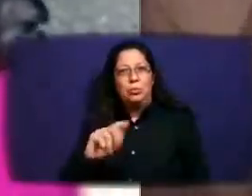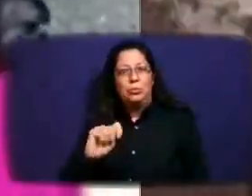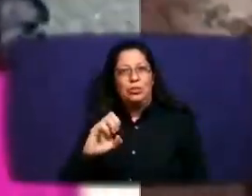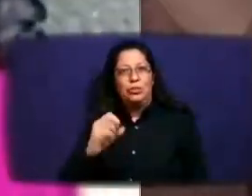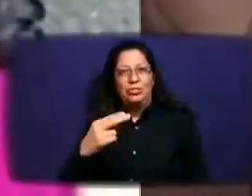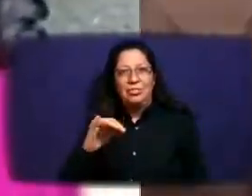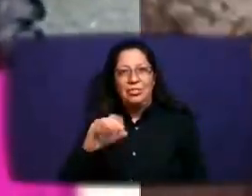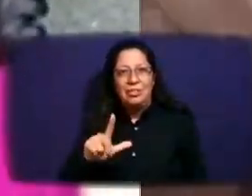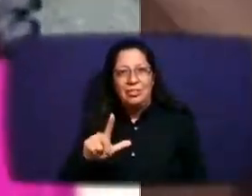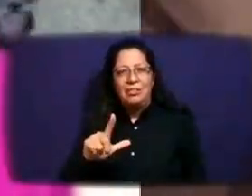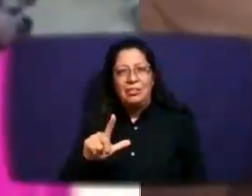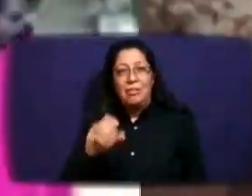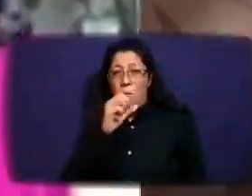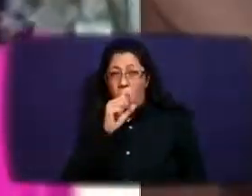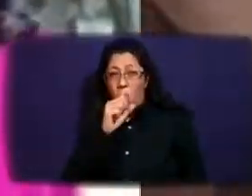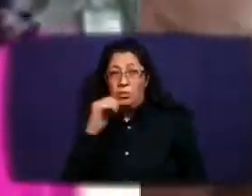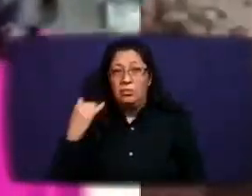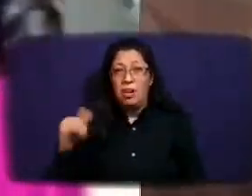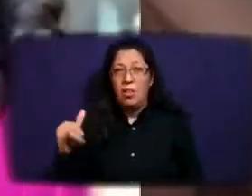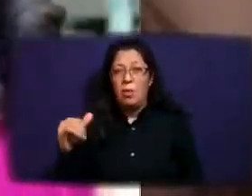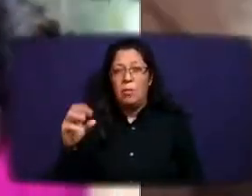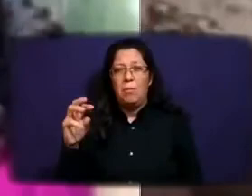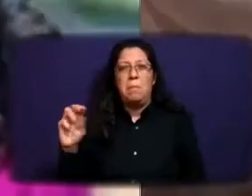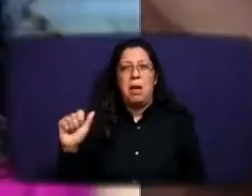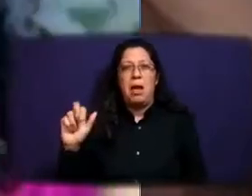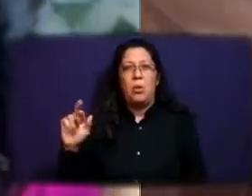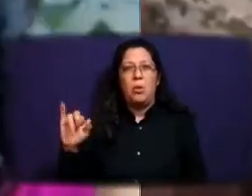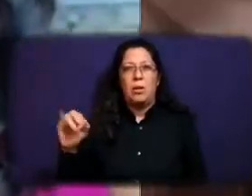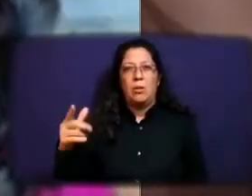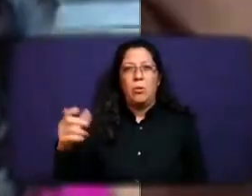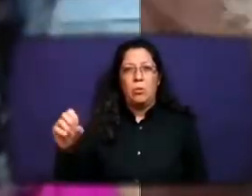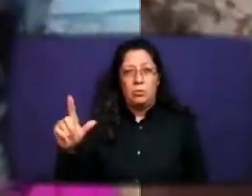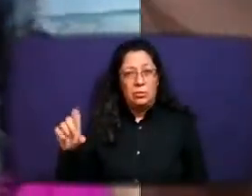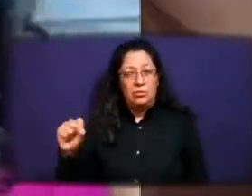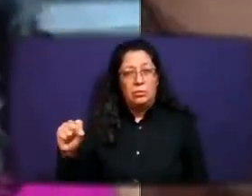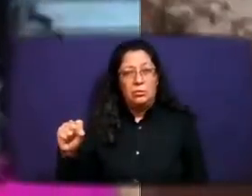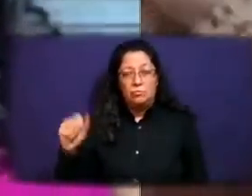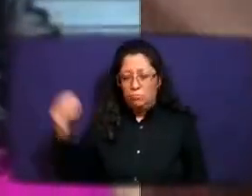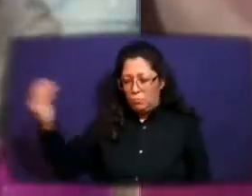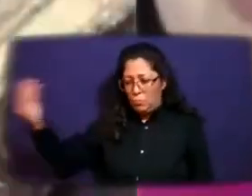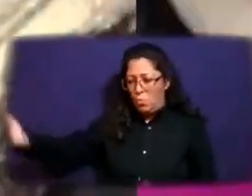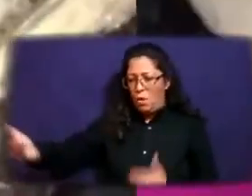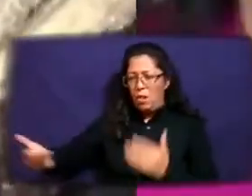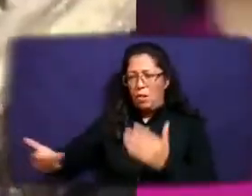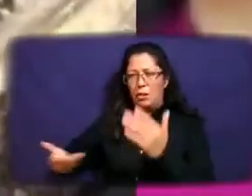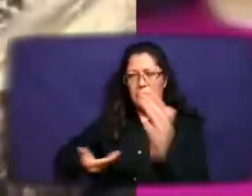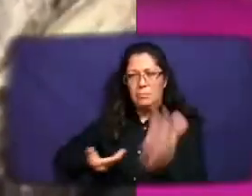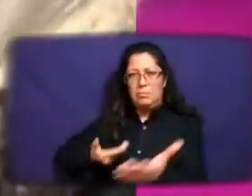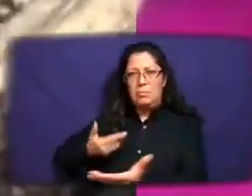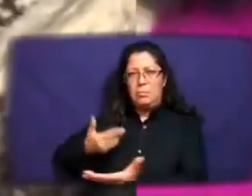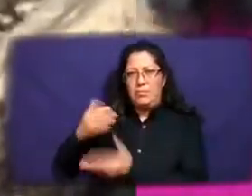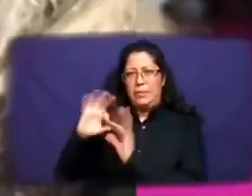orange and yellow marigolds. Welcome nuestros antepasados.